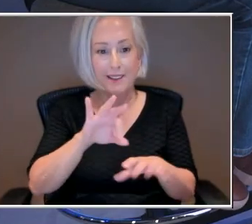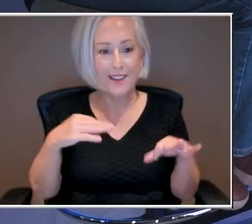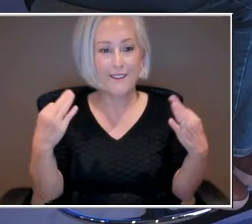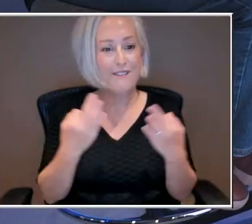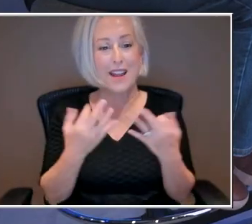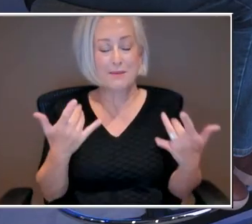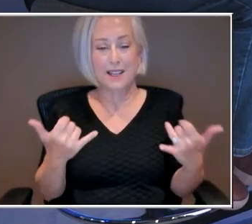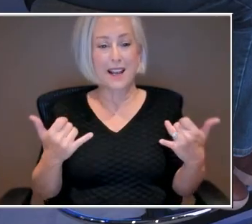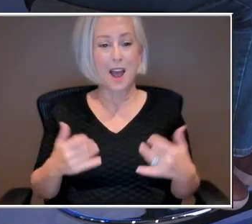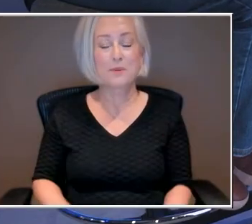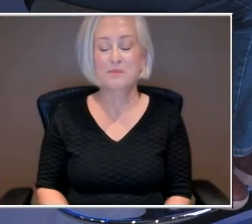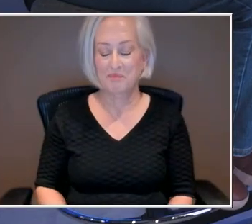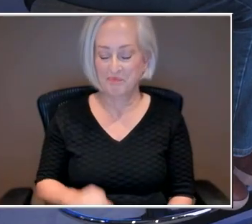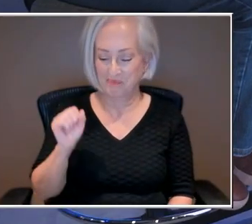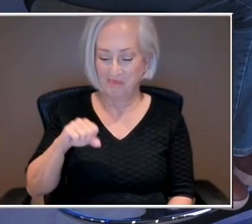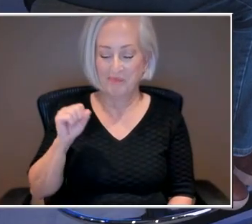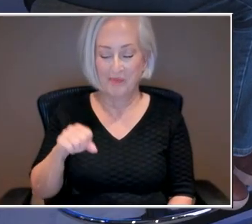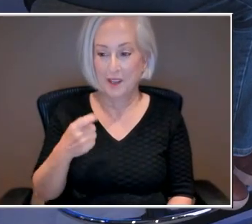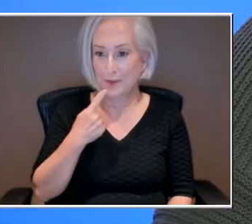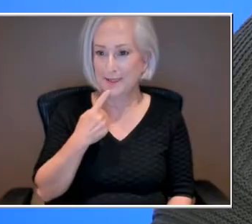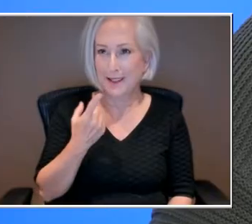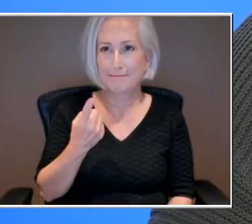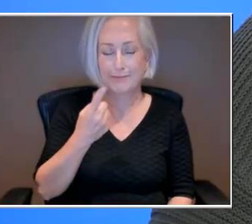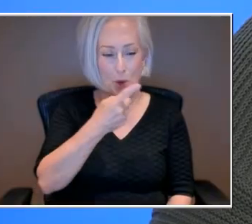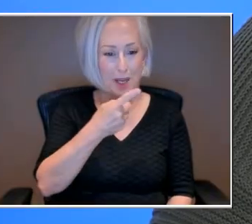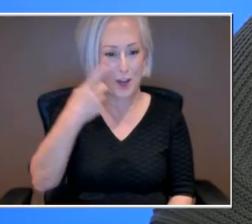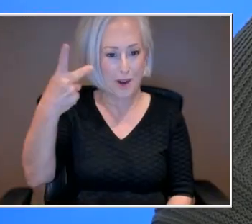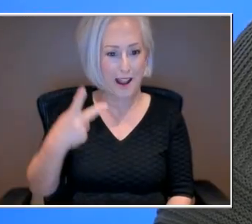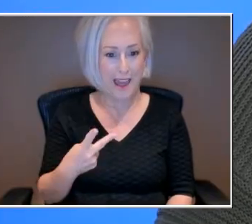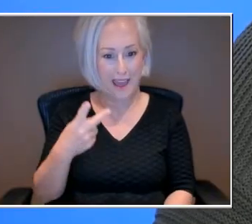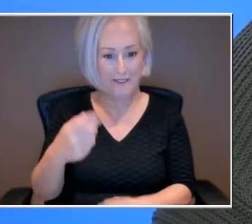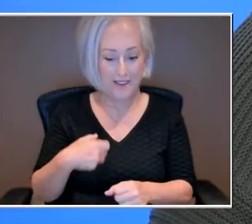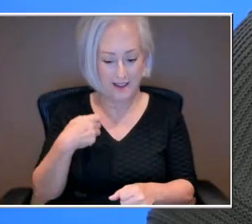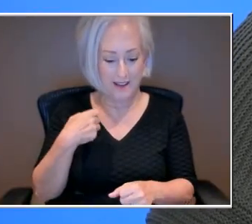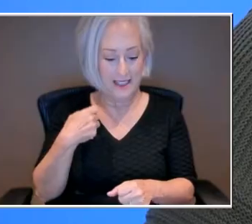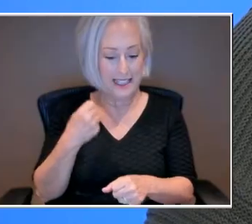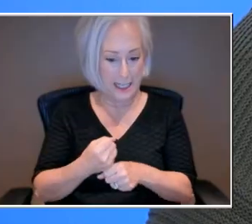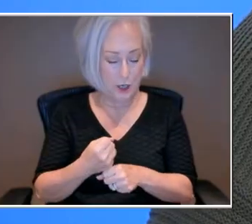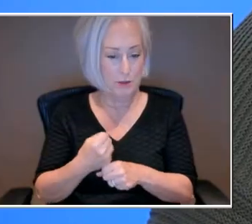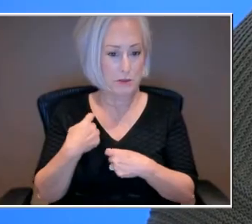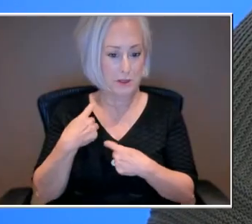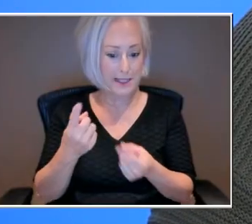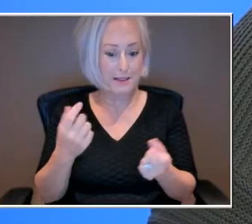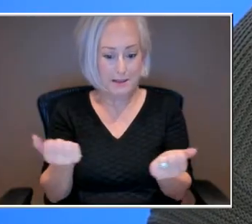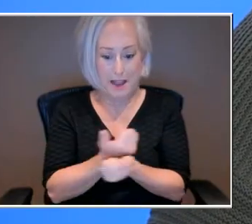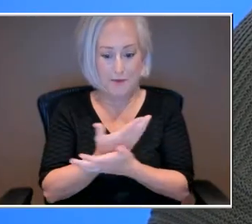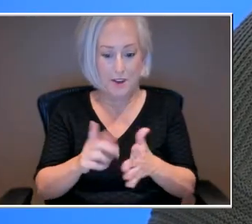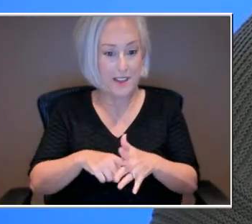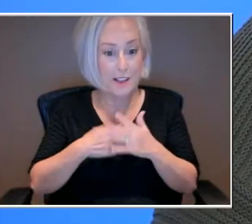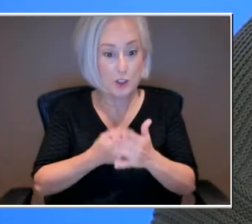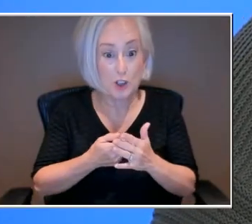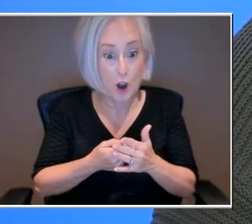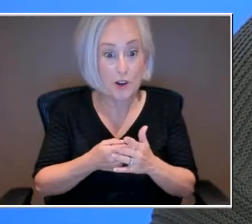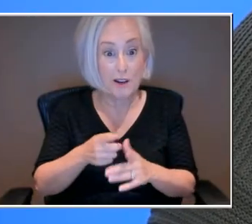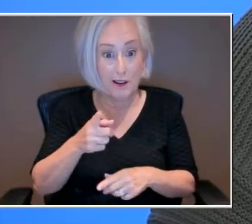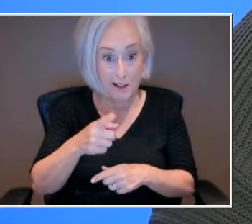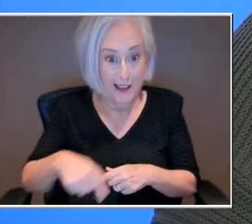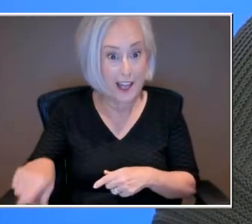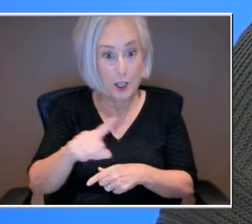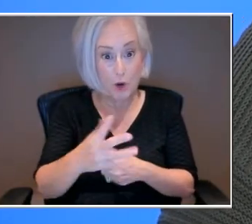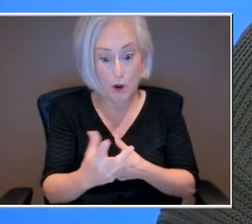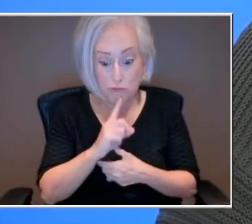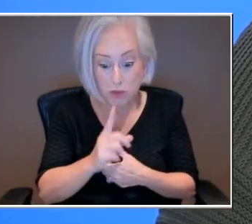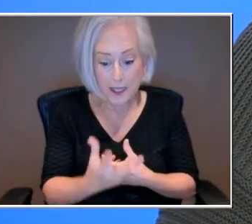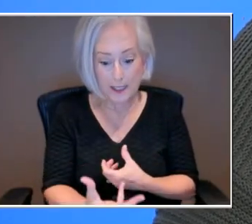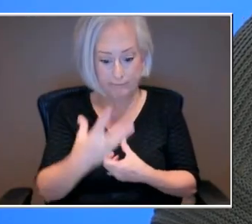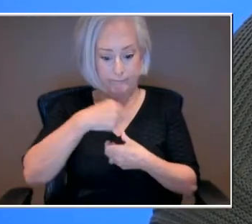in the last, because it's been almost a year and a half since our whole journey started with you guys, and it does, like, you truly have become part of our